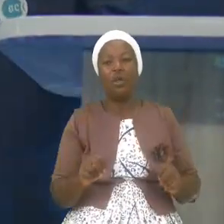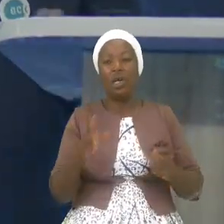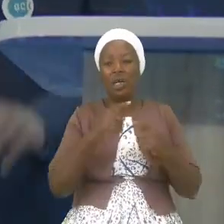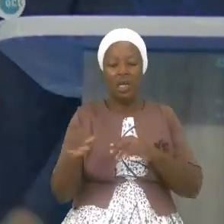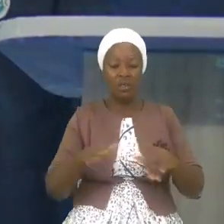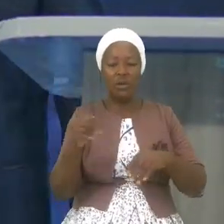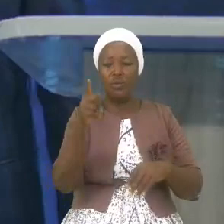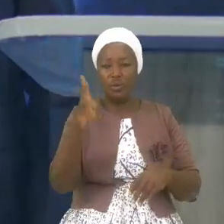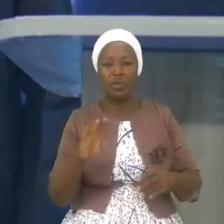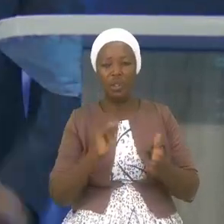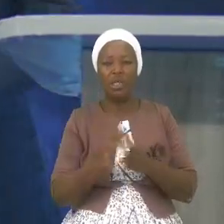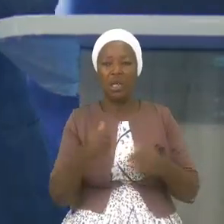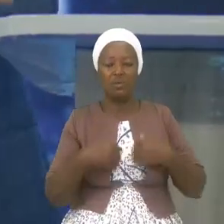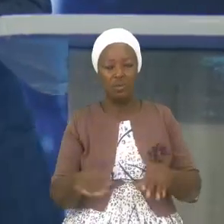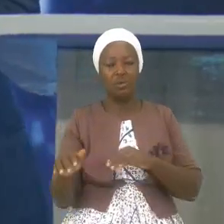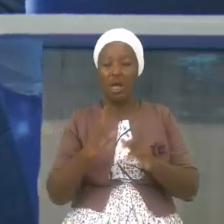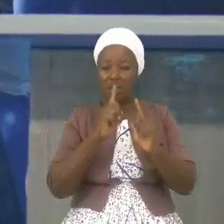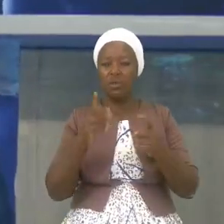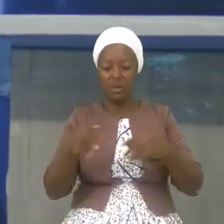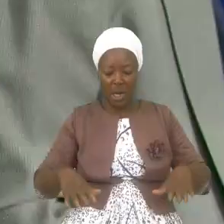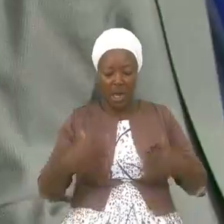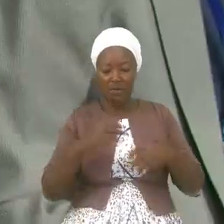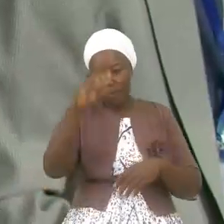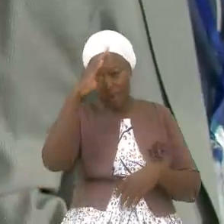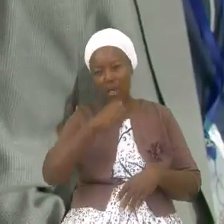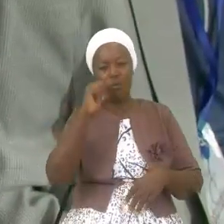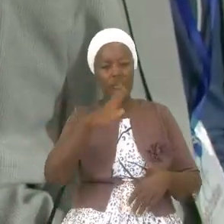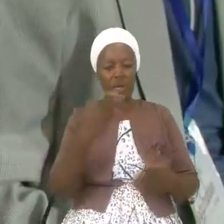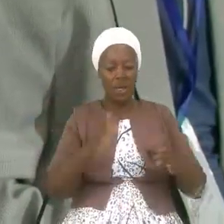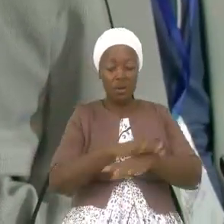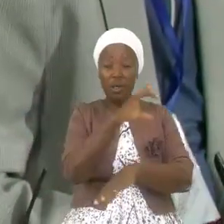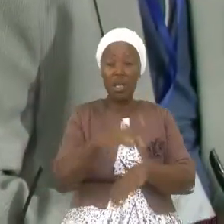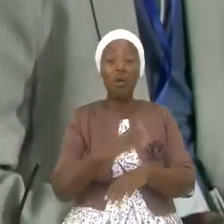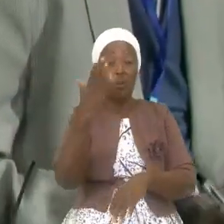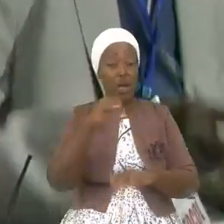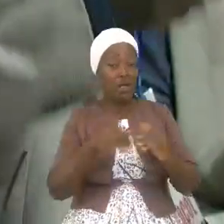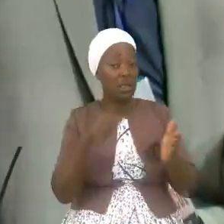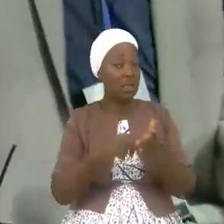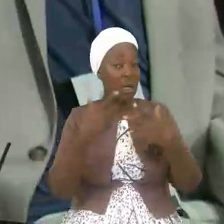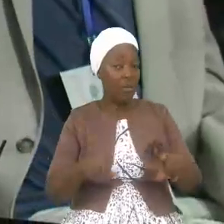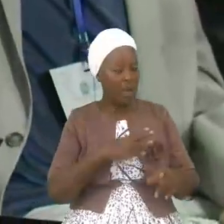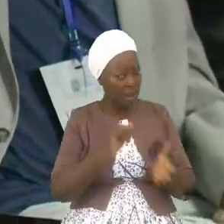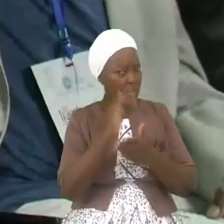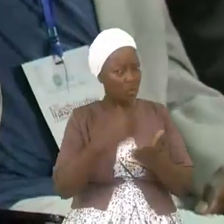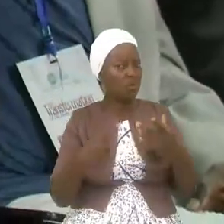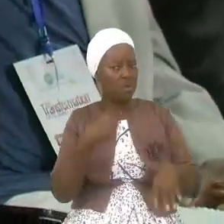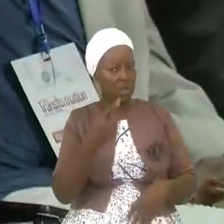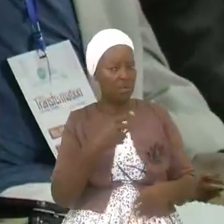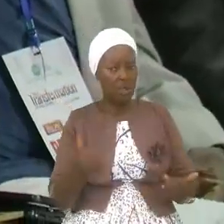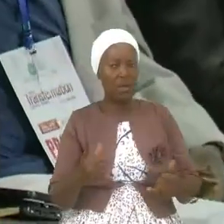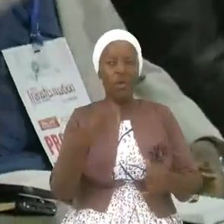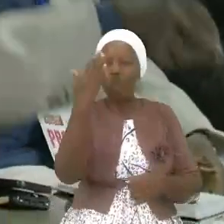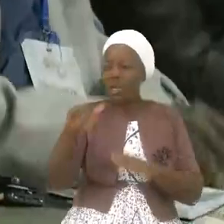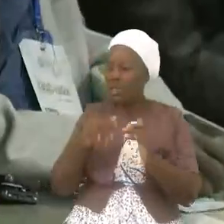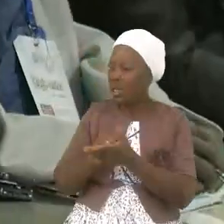earth. Why did this happen? Well, that's what we're saying. Why did that come upon the man? That's what we're saying.